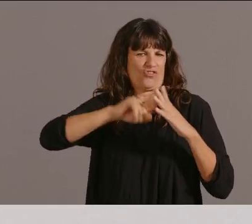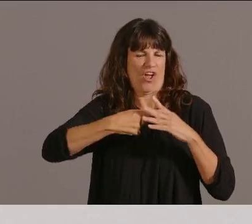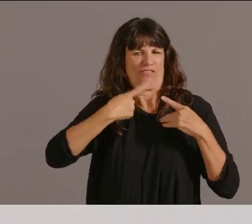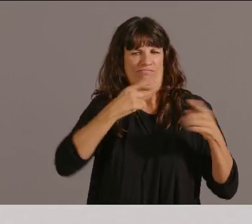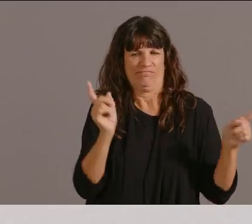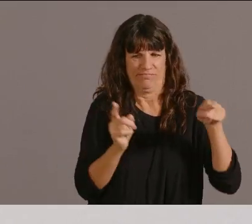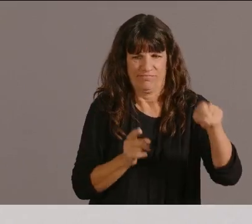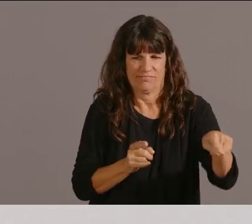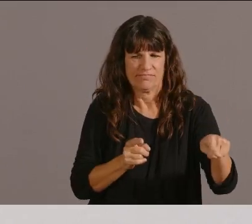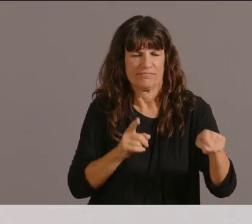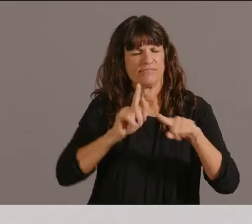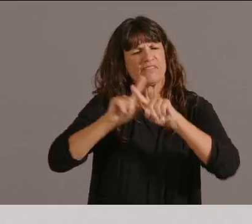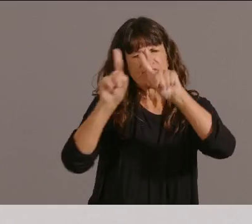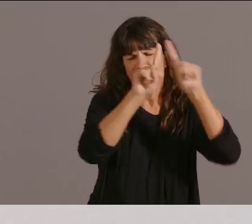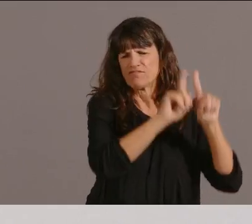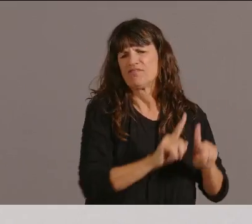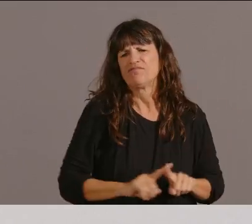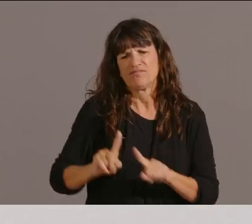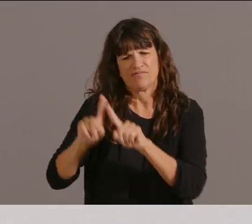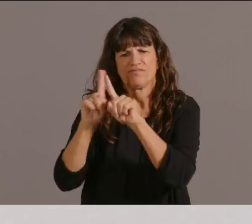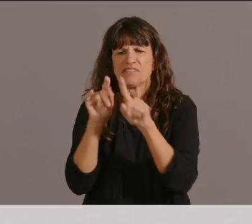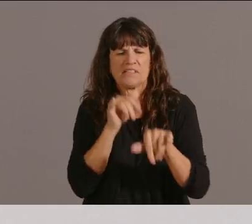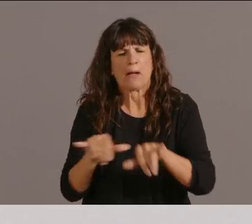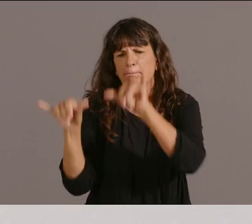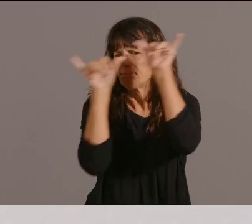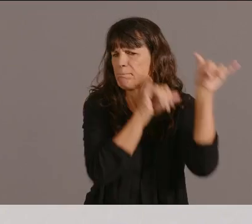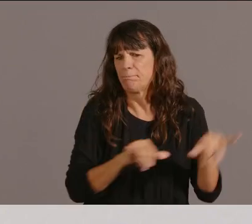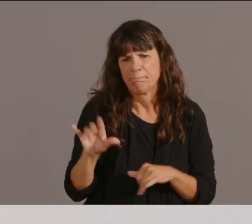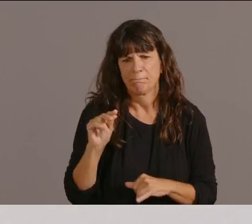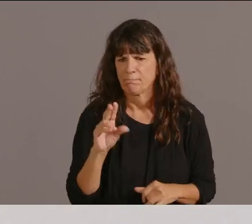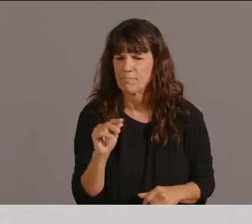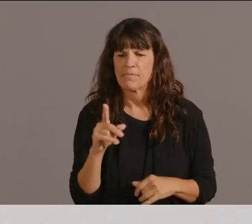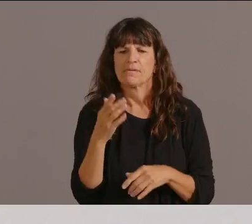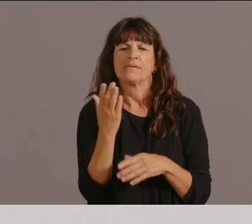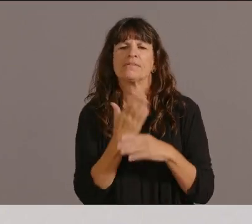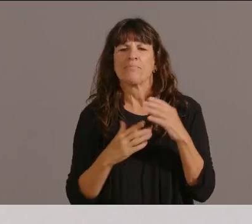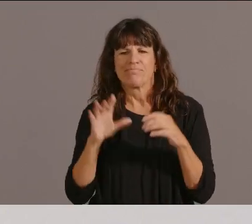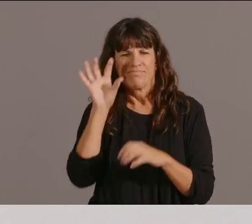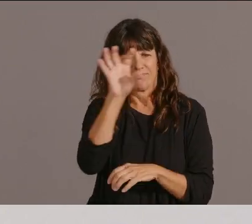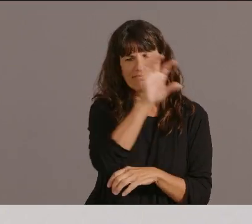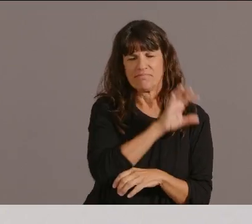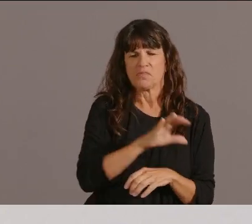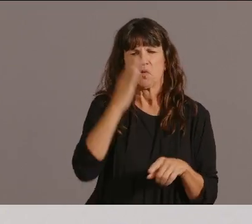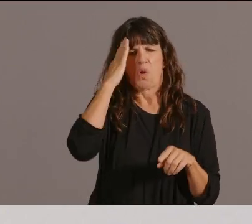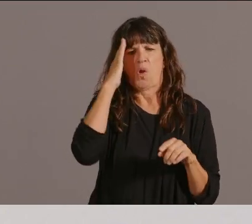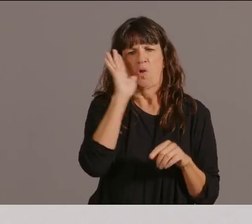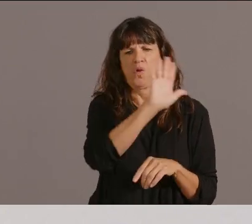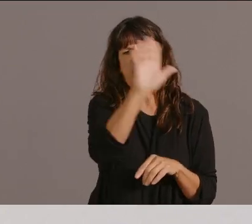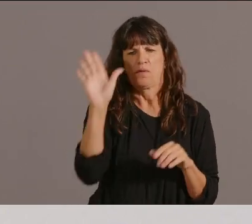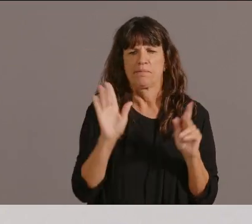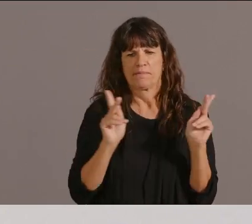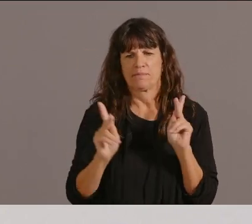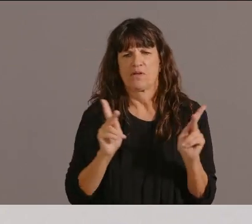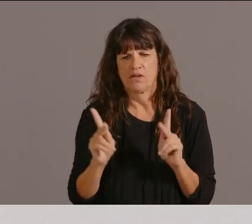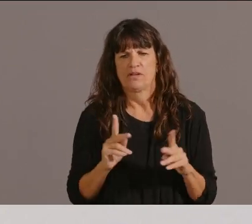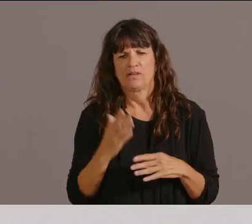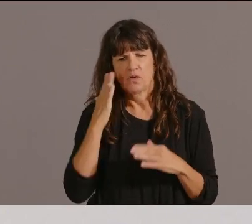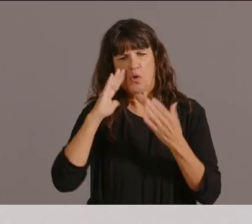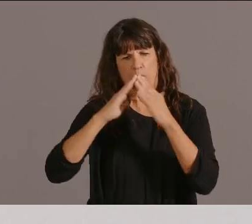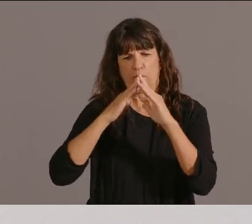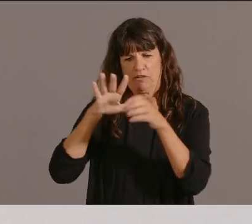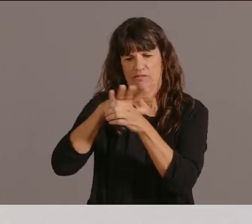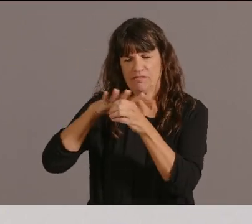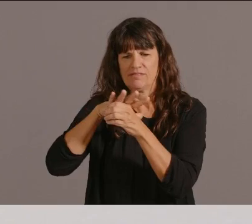are the experts, the boots on the ground in their community, and really know those communities best and have a good idea of when